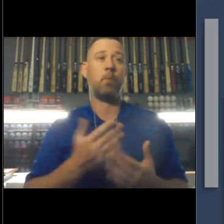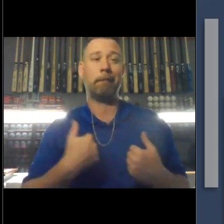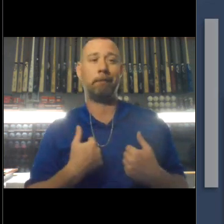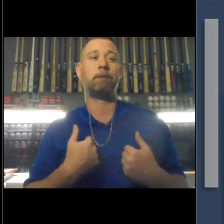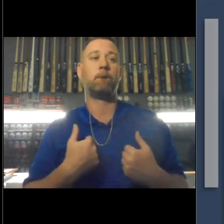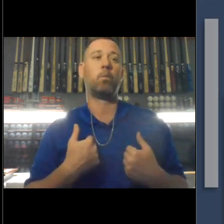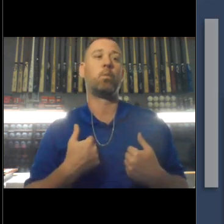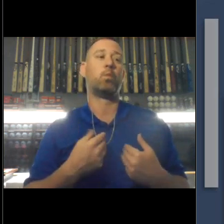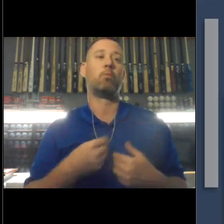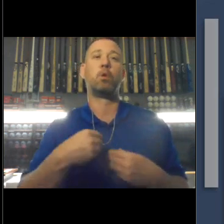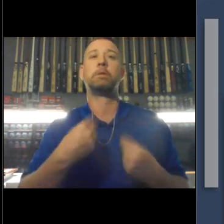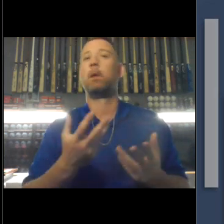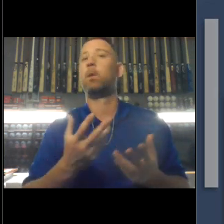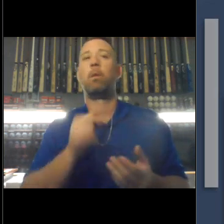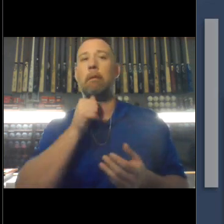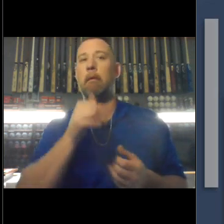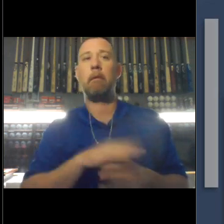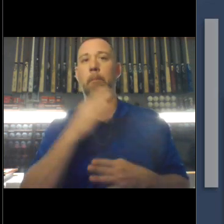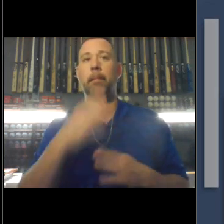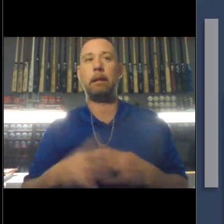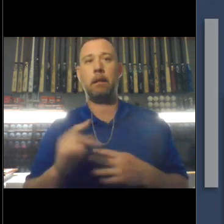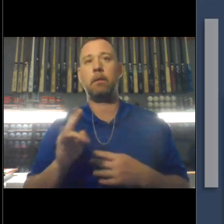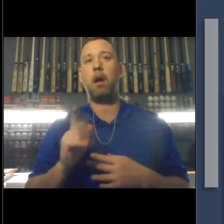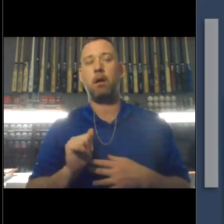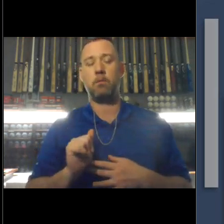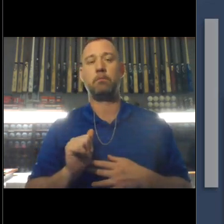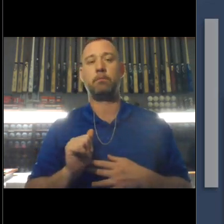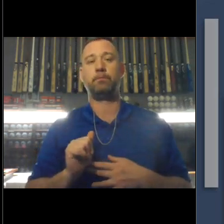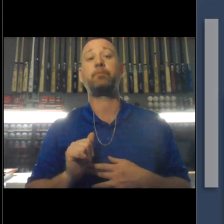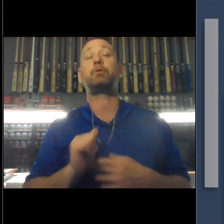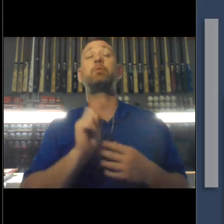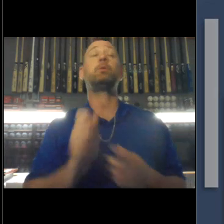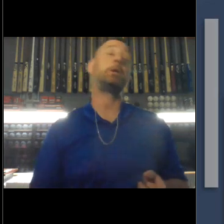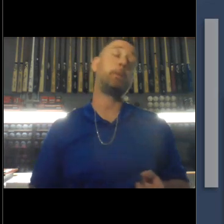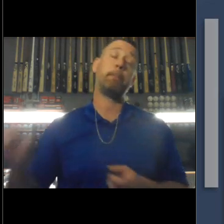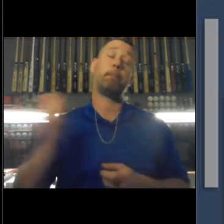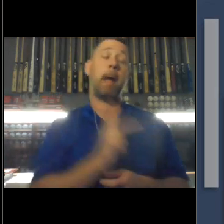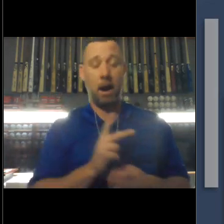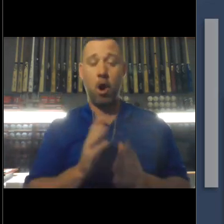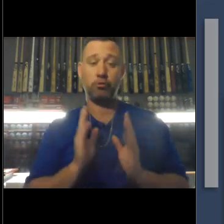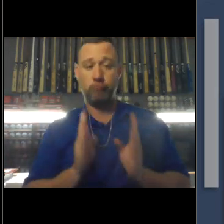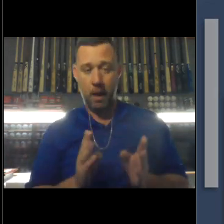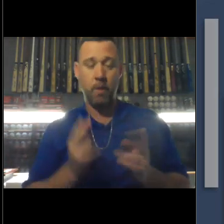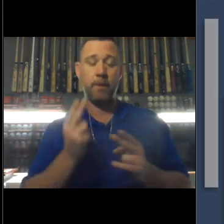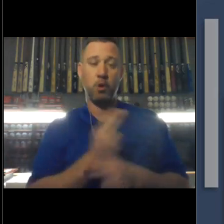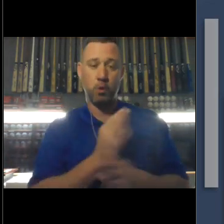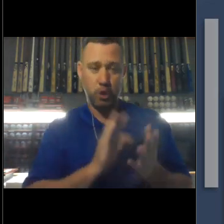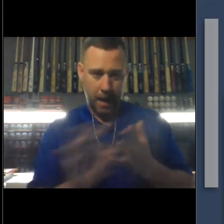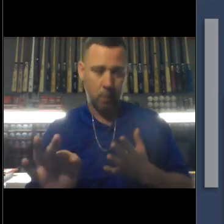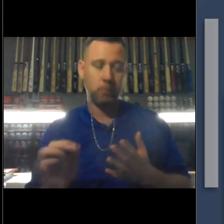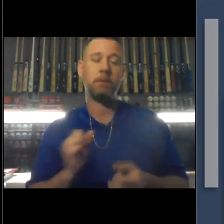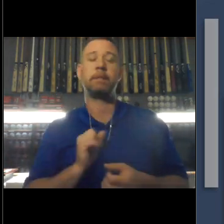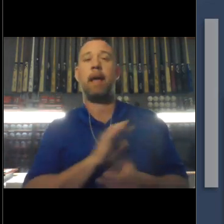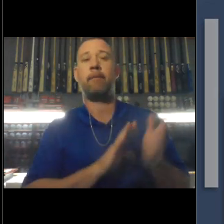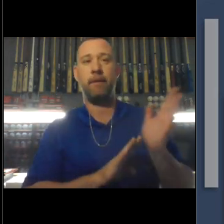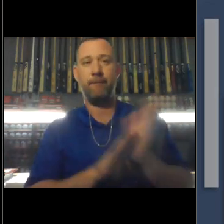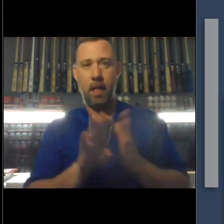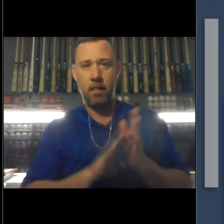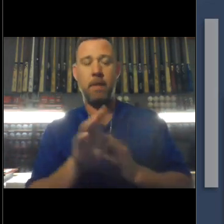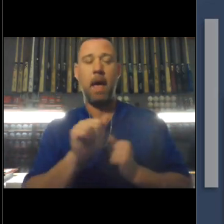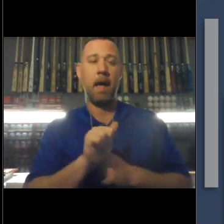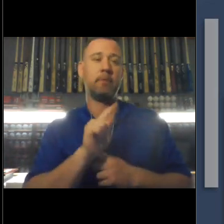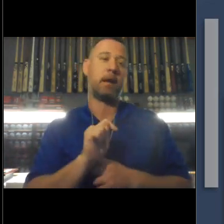with incomplete data. So to get everyone back on track with reporting user counts, Commission staff developed the Active